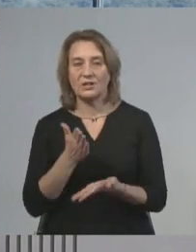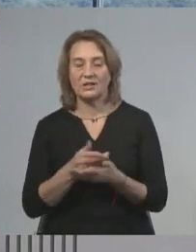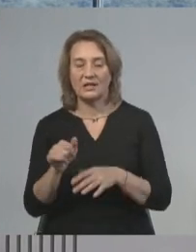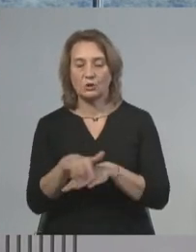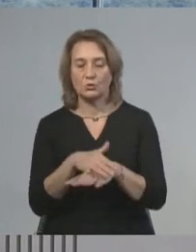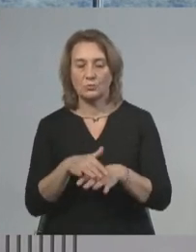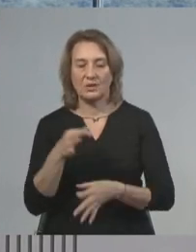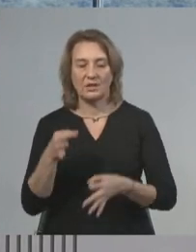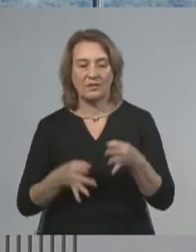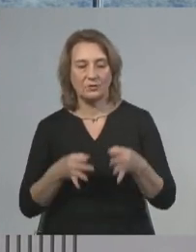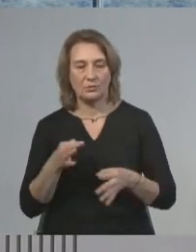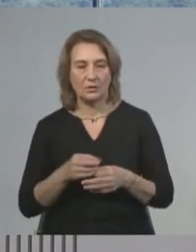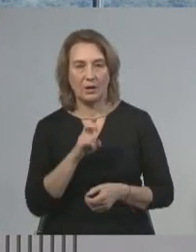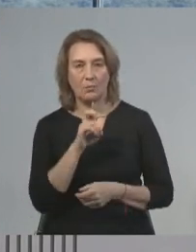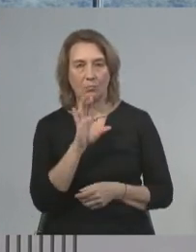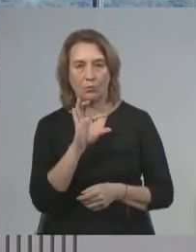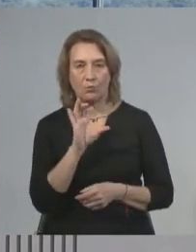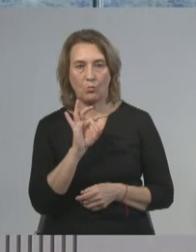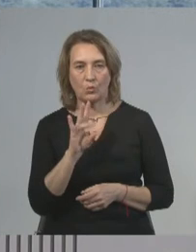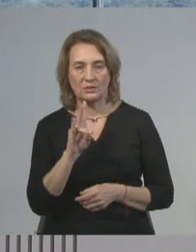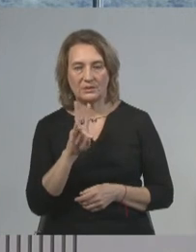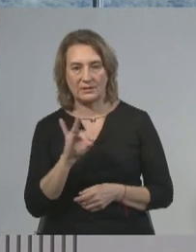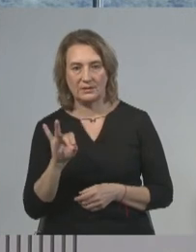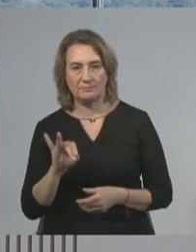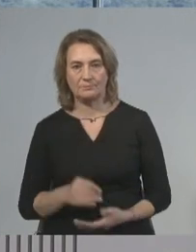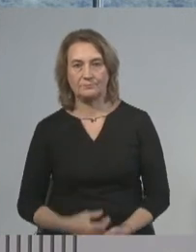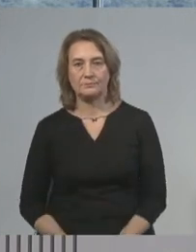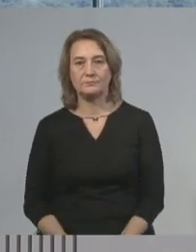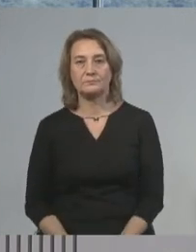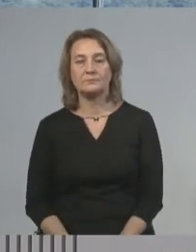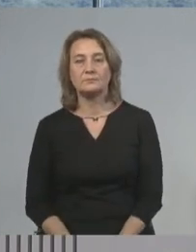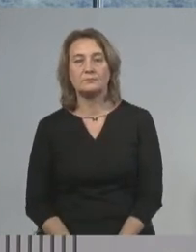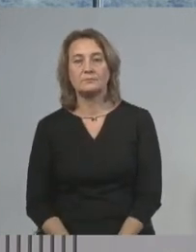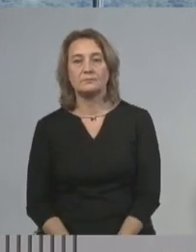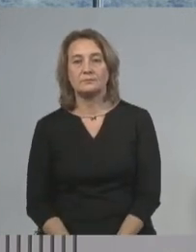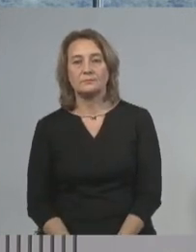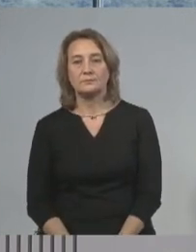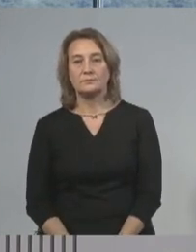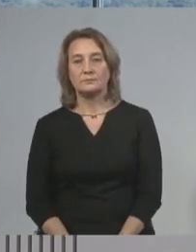what is the social norm in bosnia and croatia